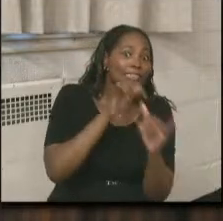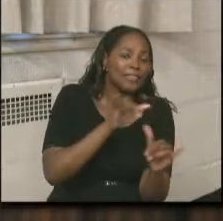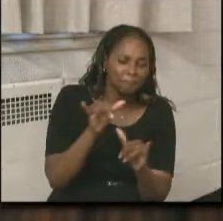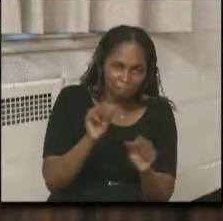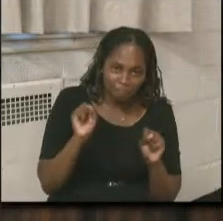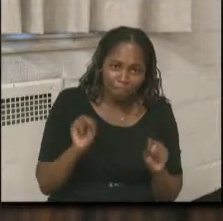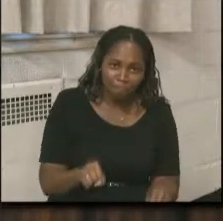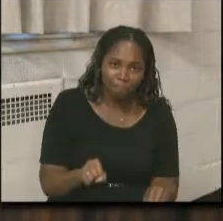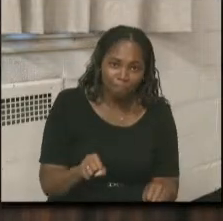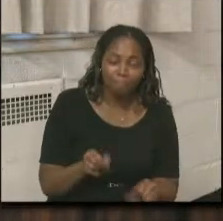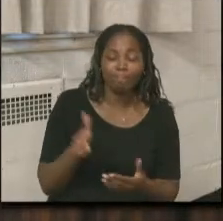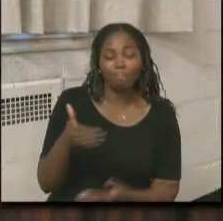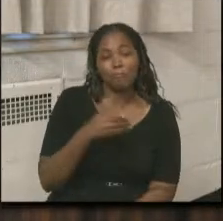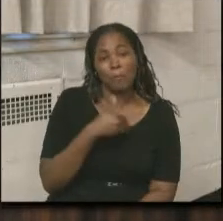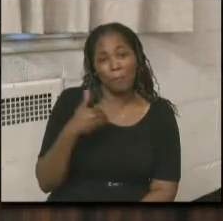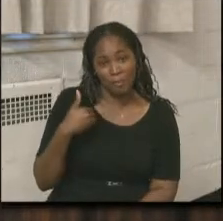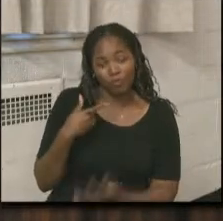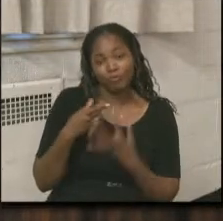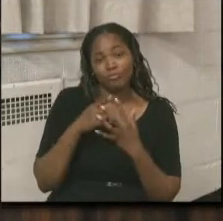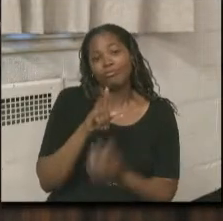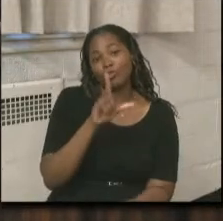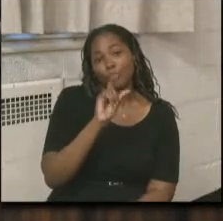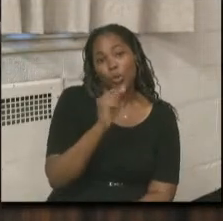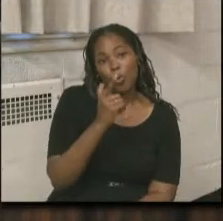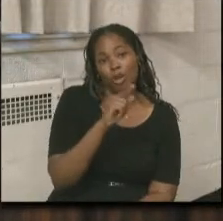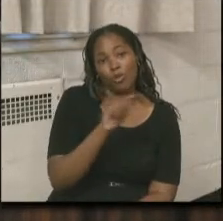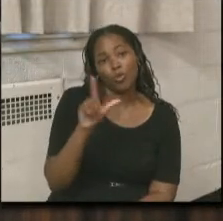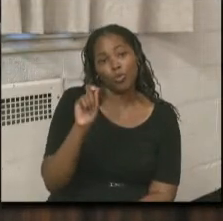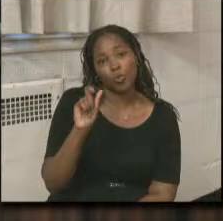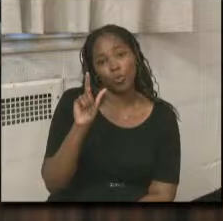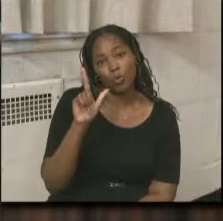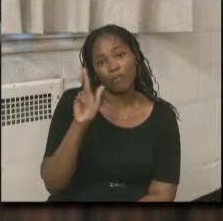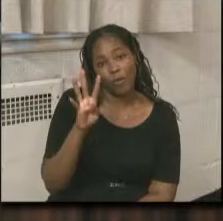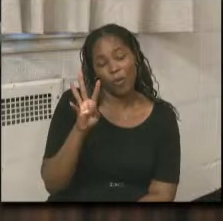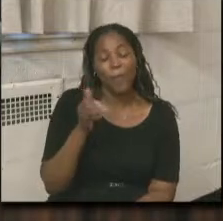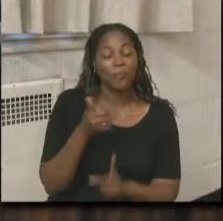At-large member 2021 through 2024, Board Chair